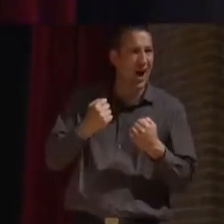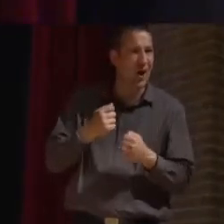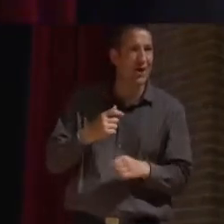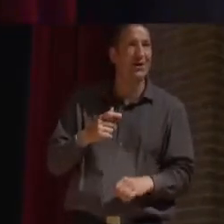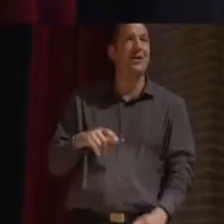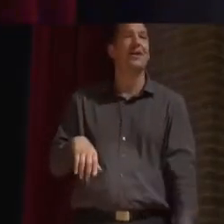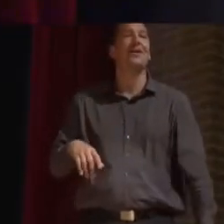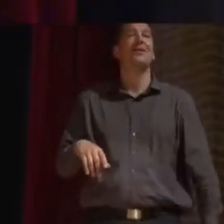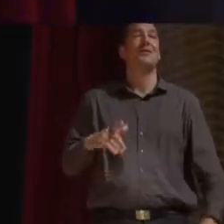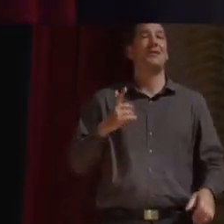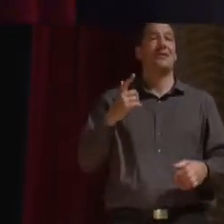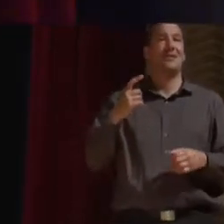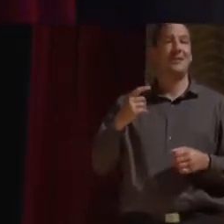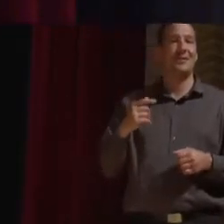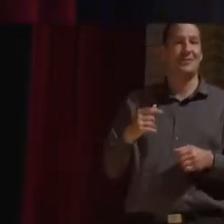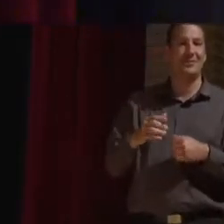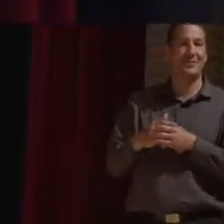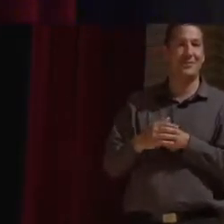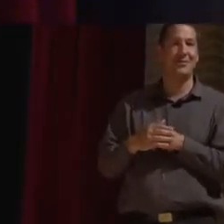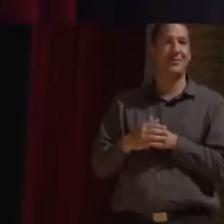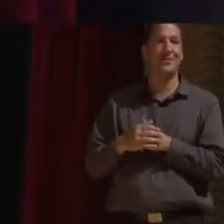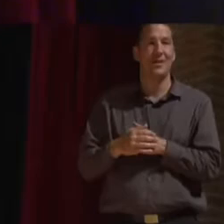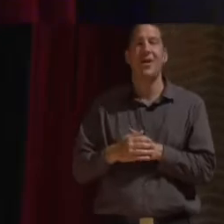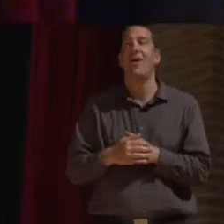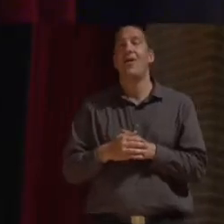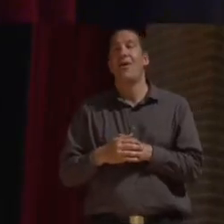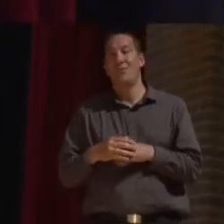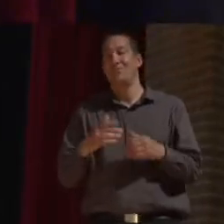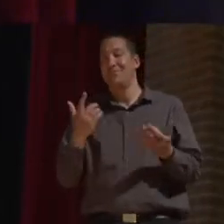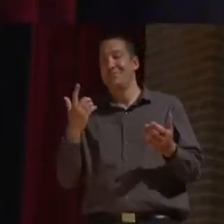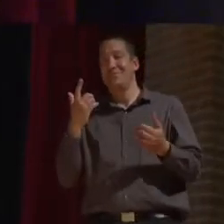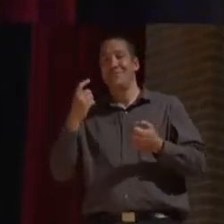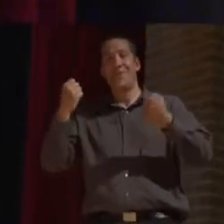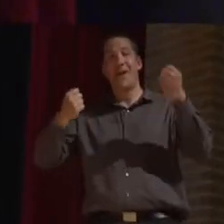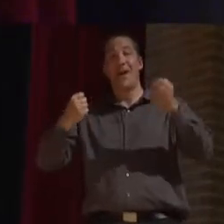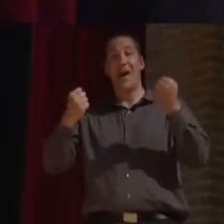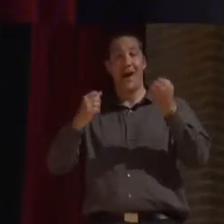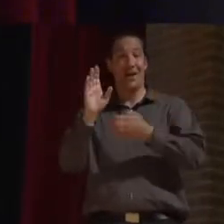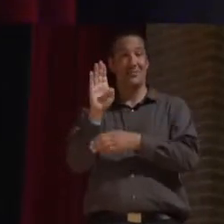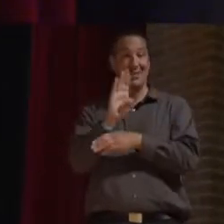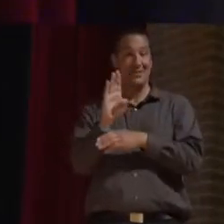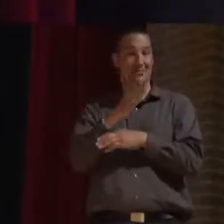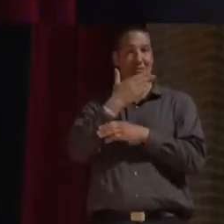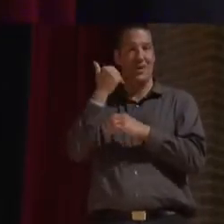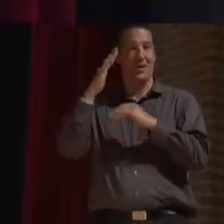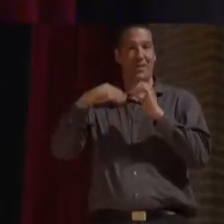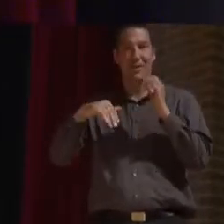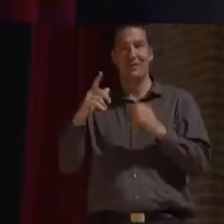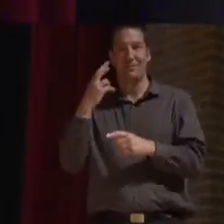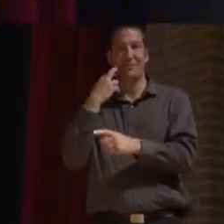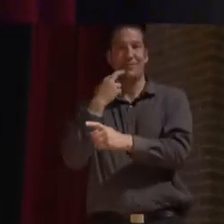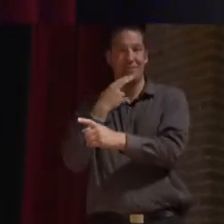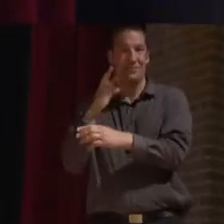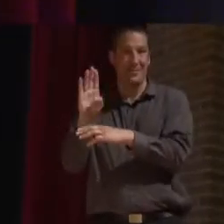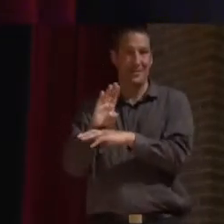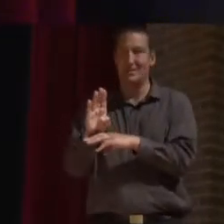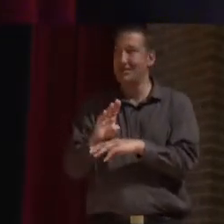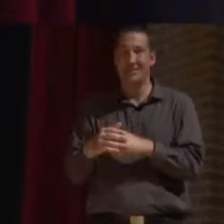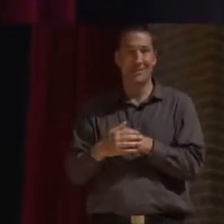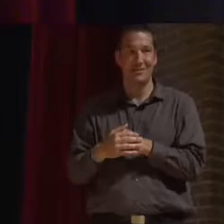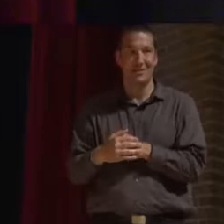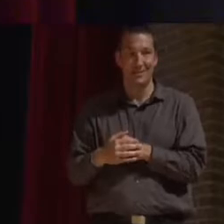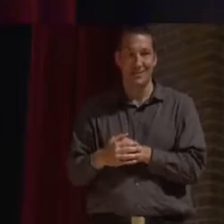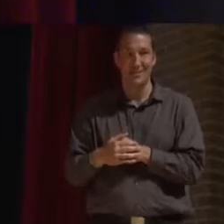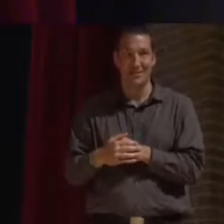I don't know. That's good. We want a little competition for our kids, right, parents? Let's get this going, right?